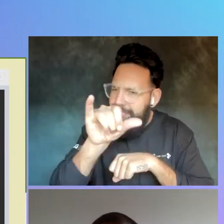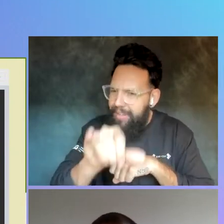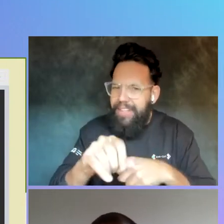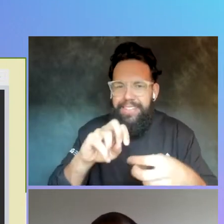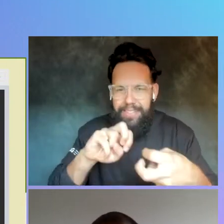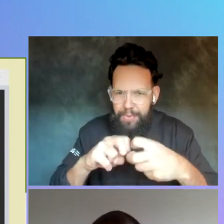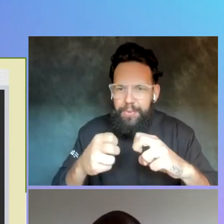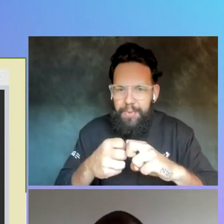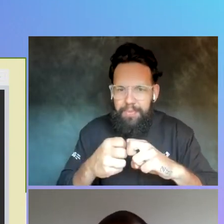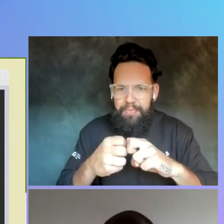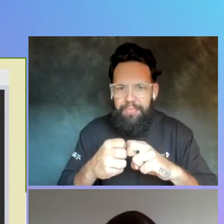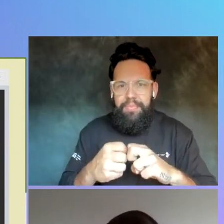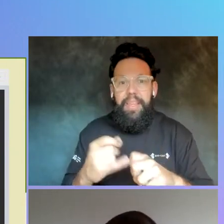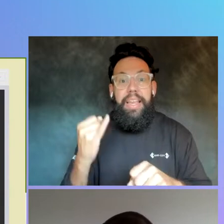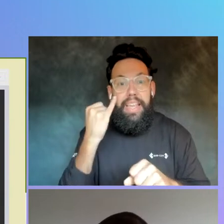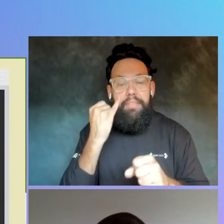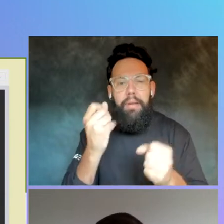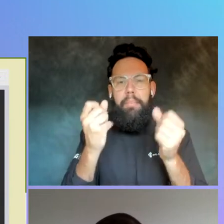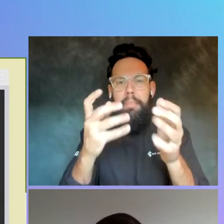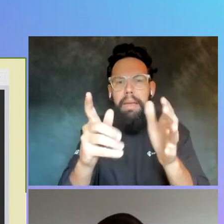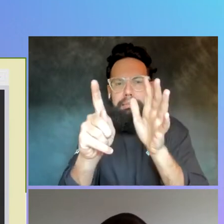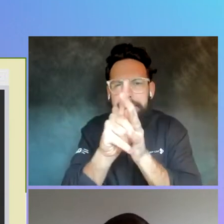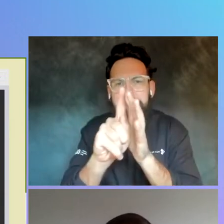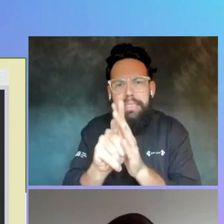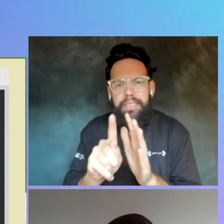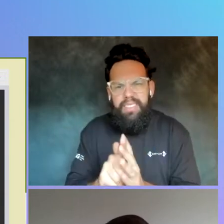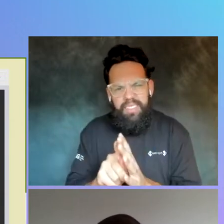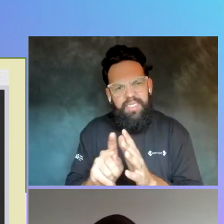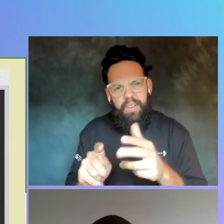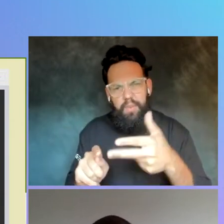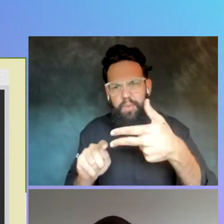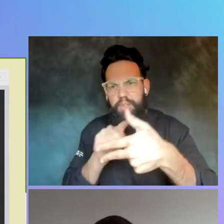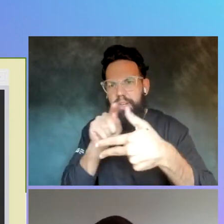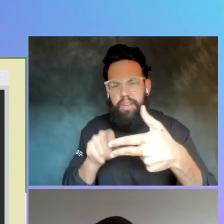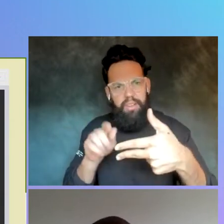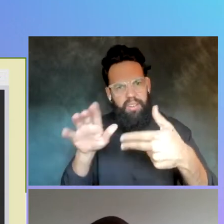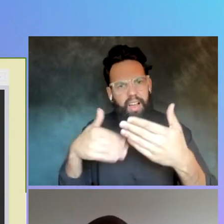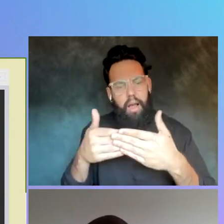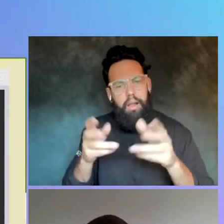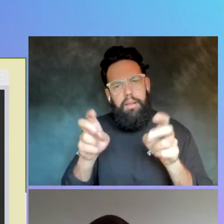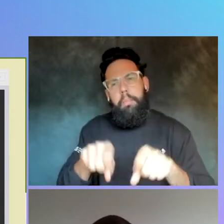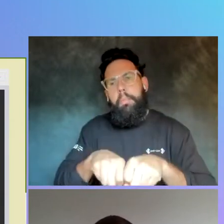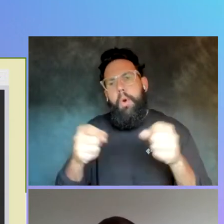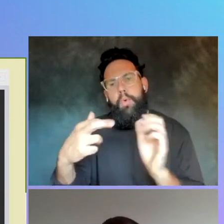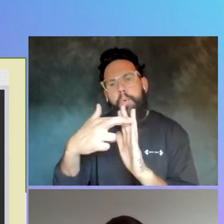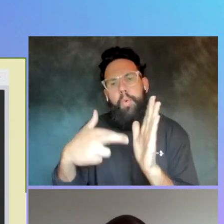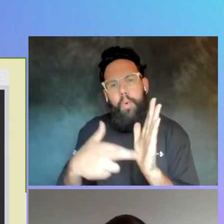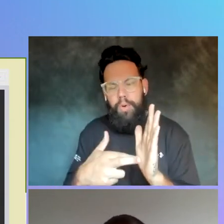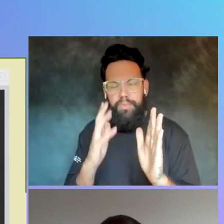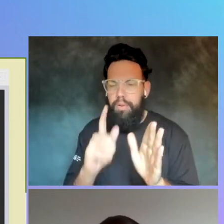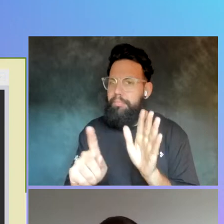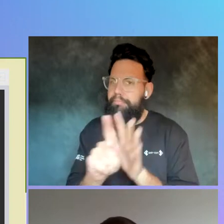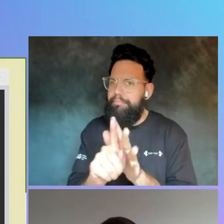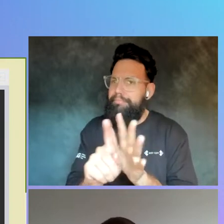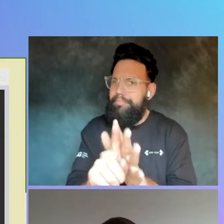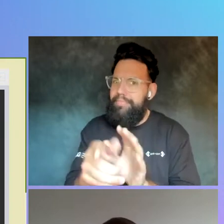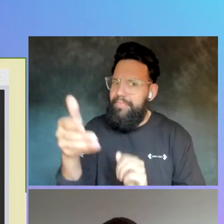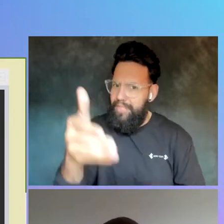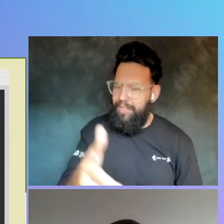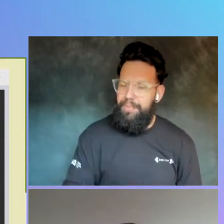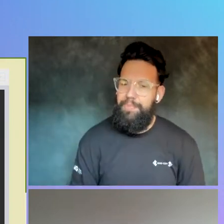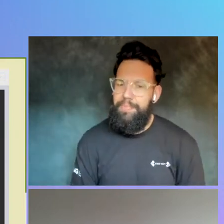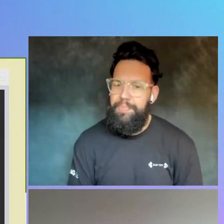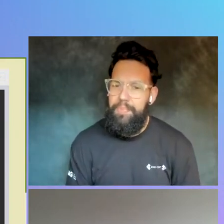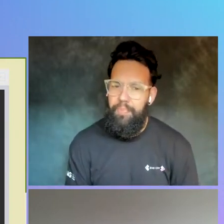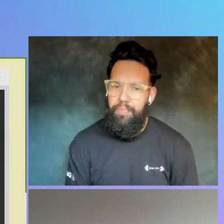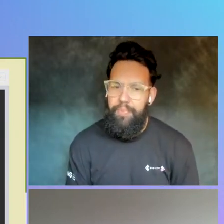elements breaking a certain rule, all will be shown in the rendered component.